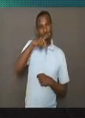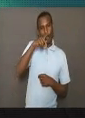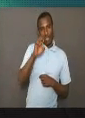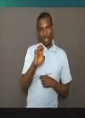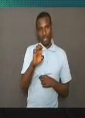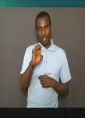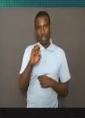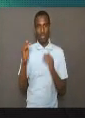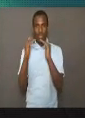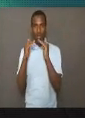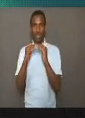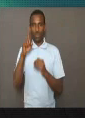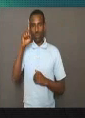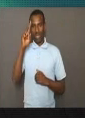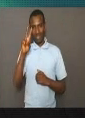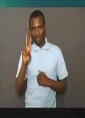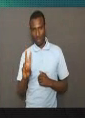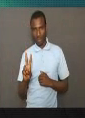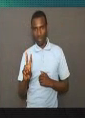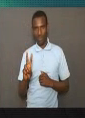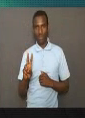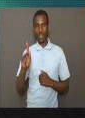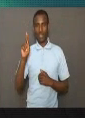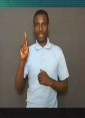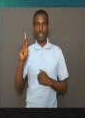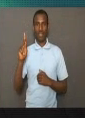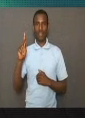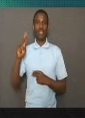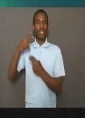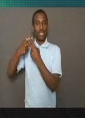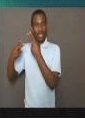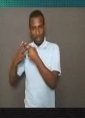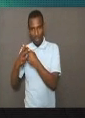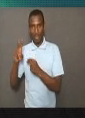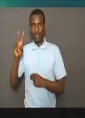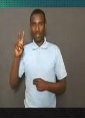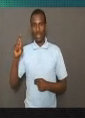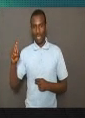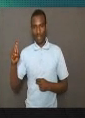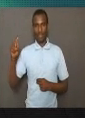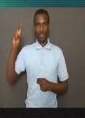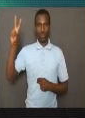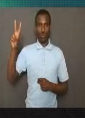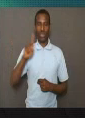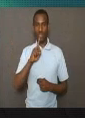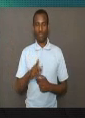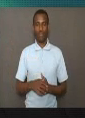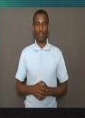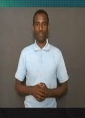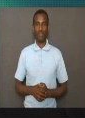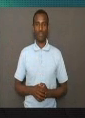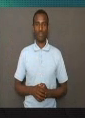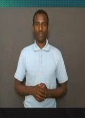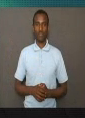PE equals 1/2 K times x